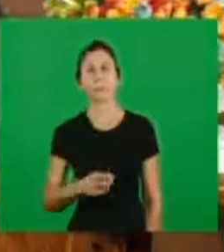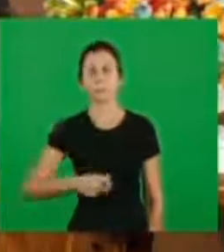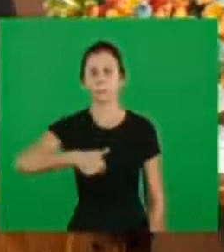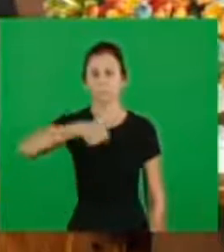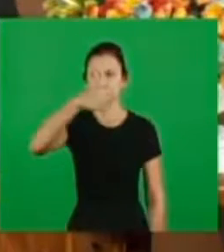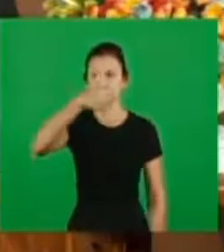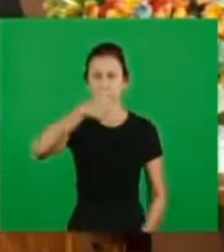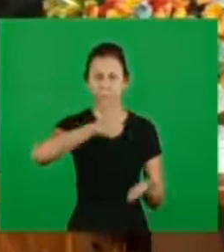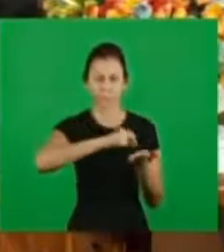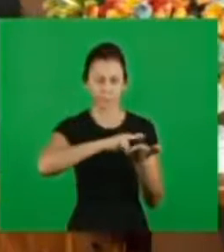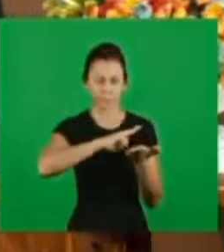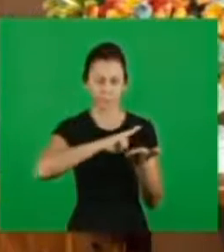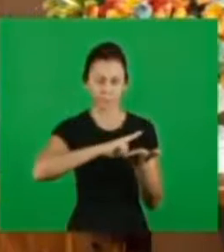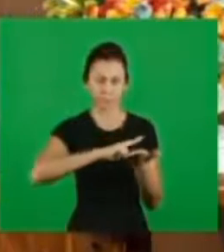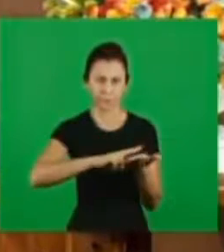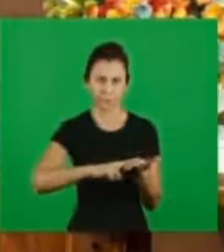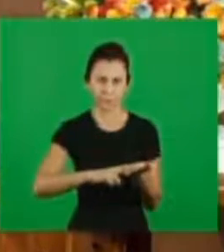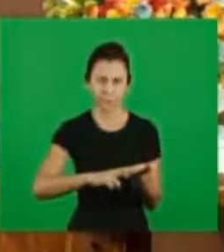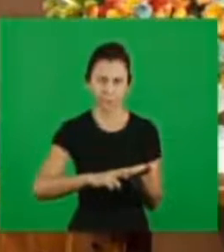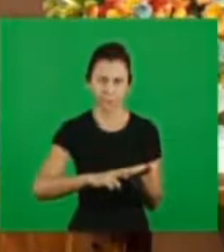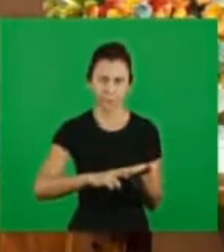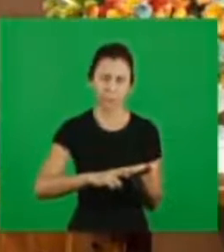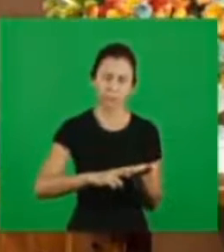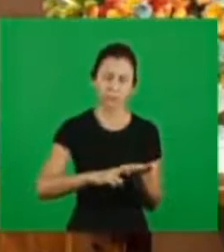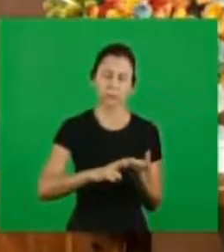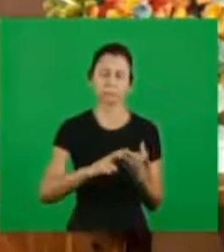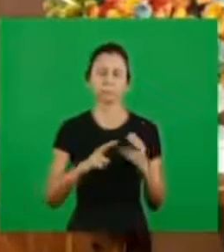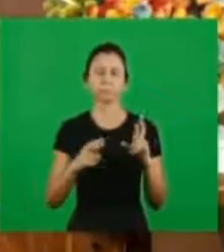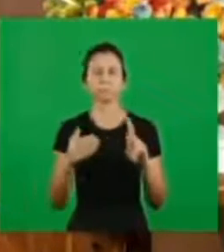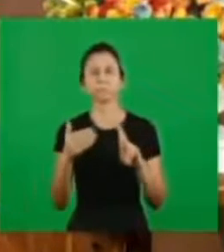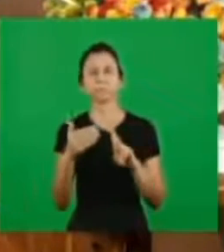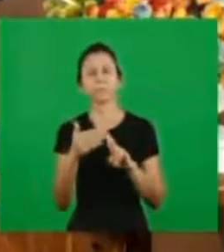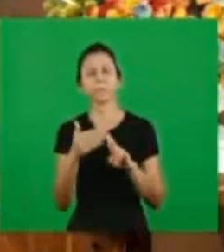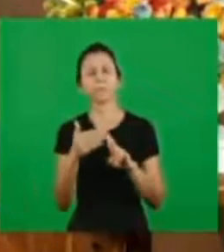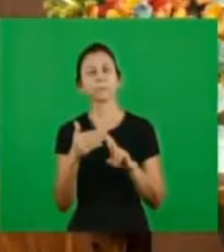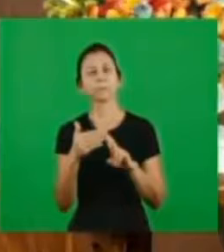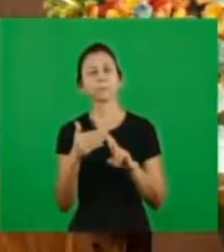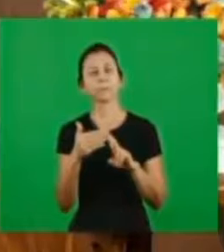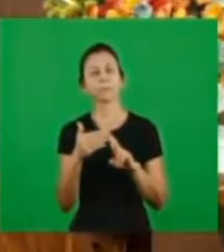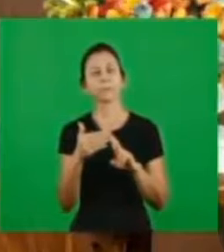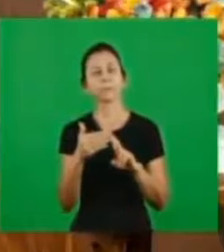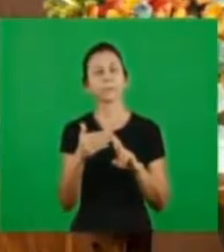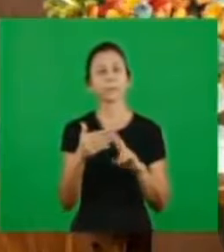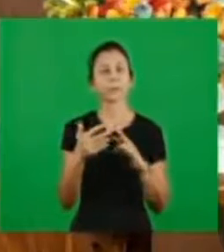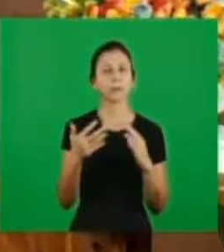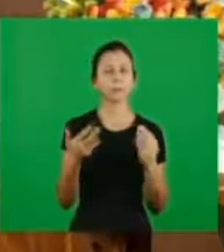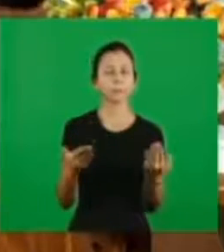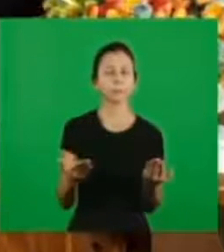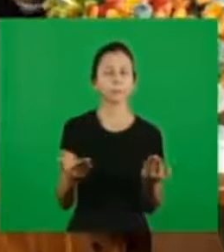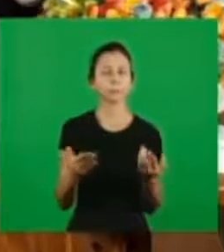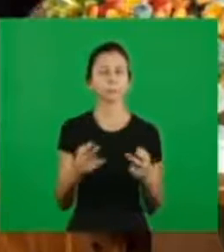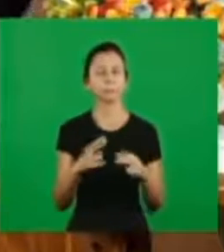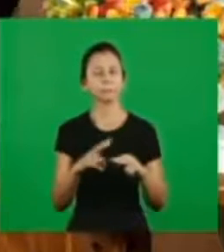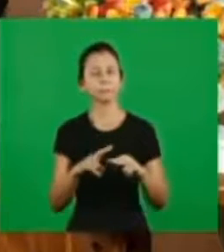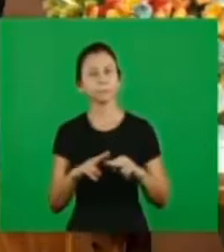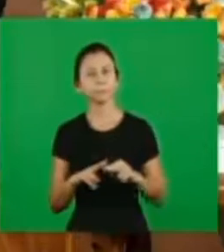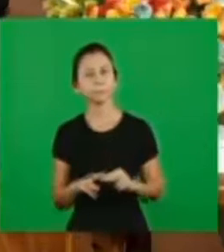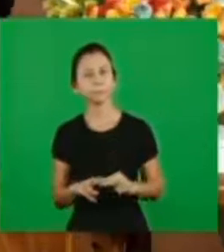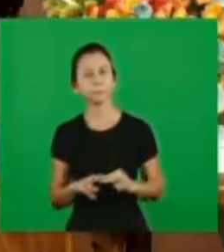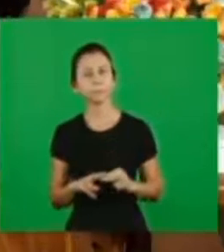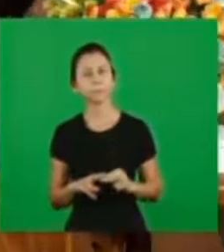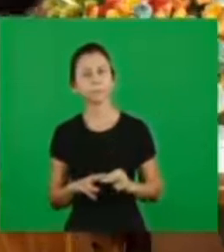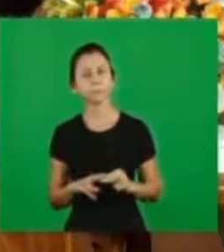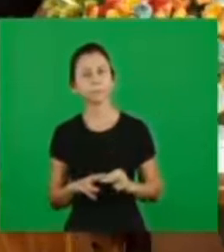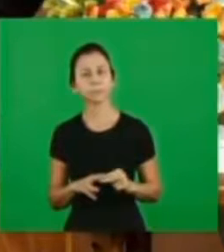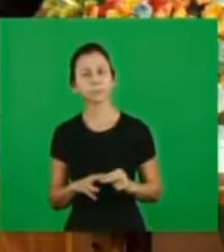to eat from the tree of life, which is in the midst of the